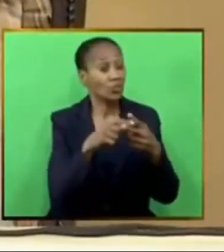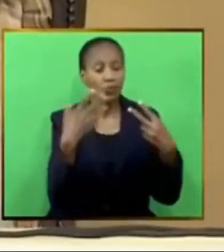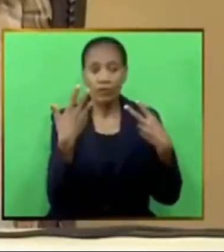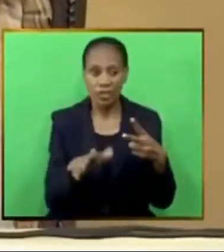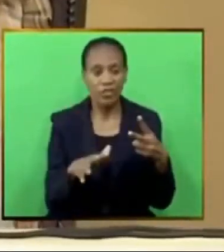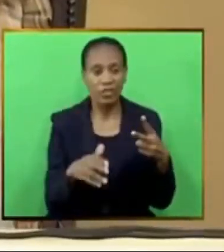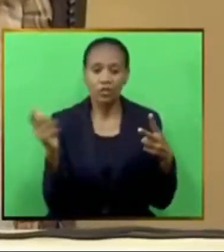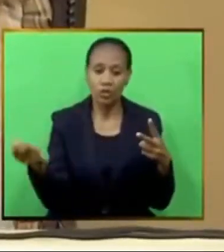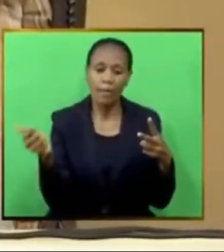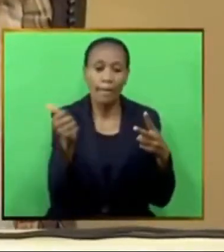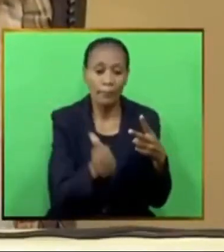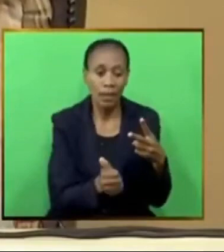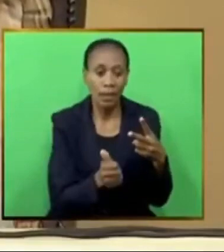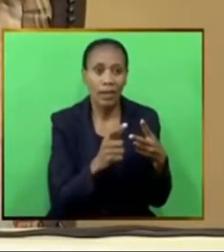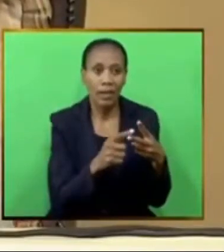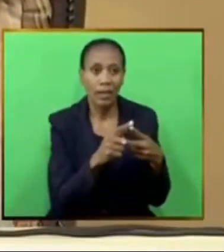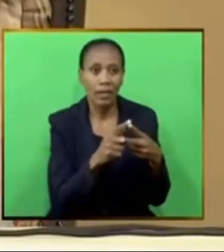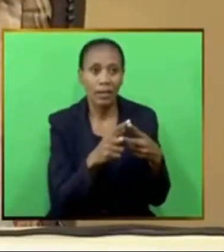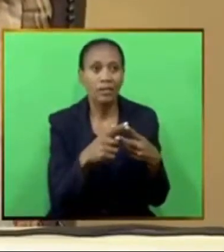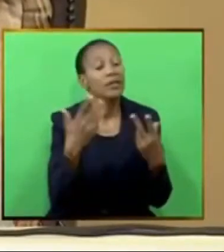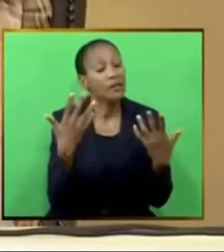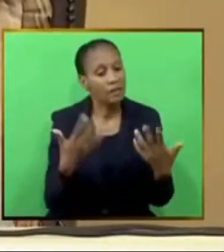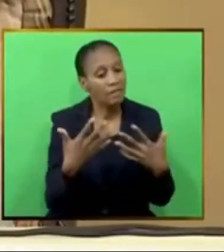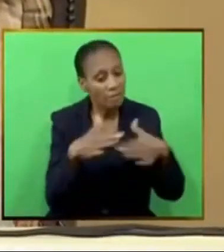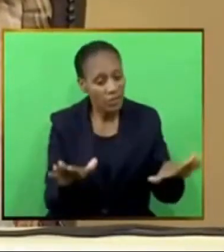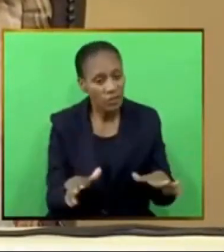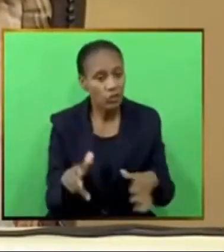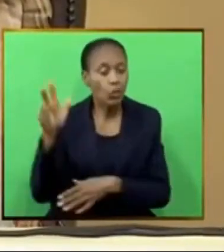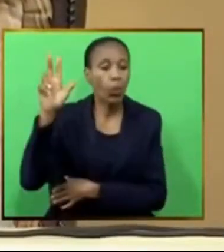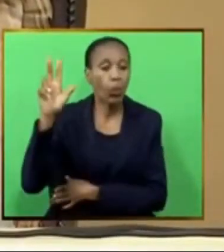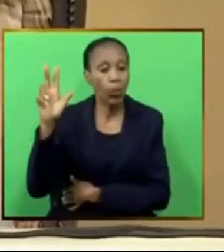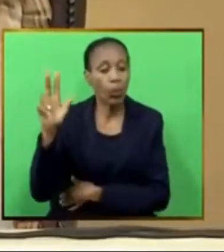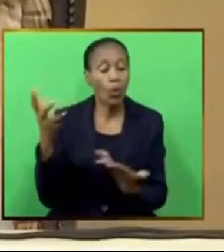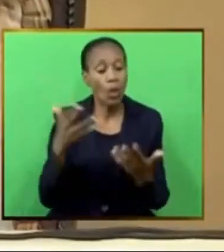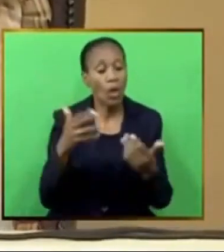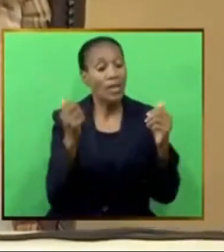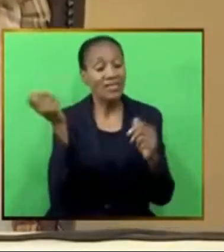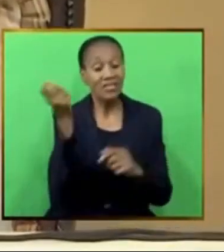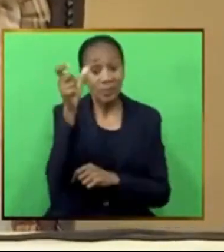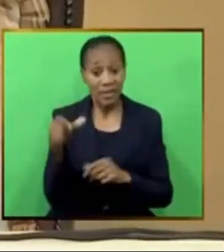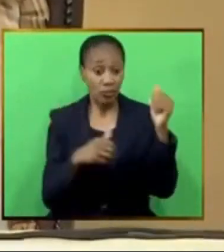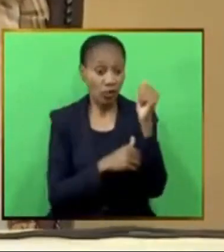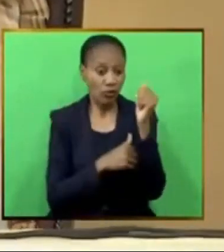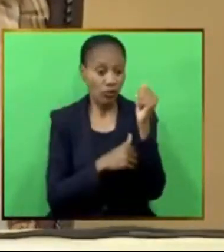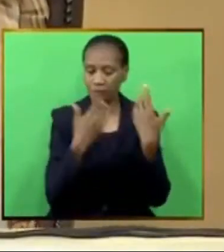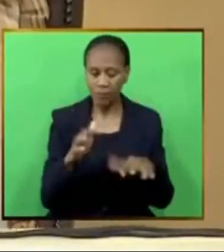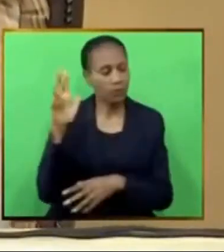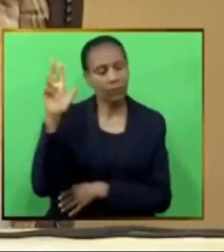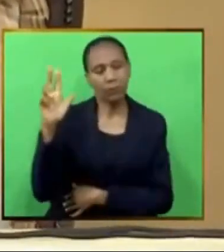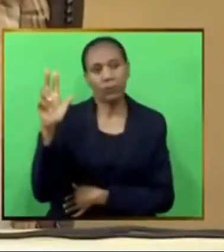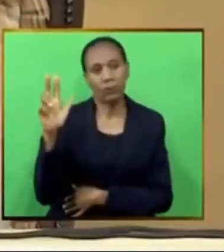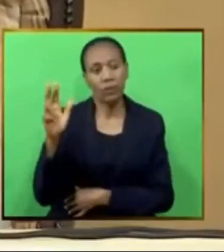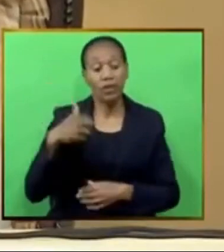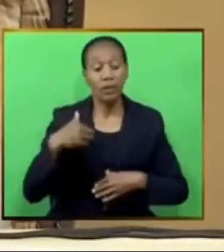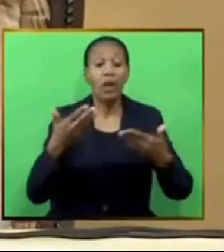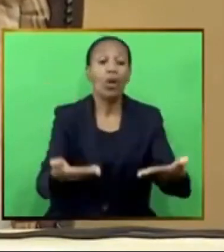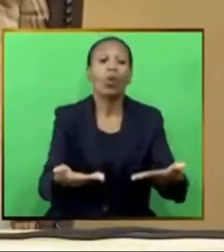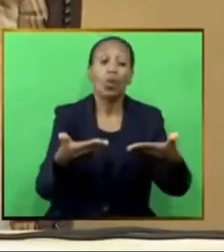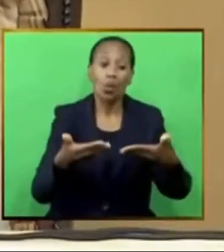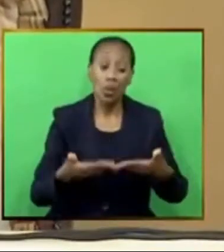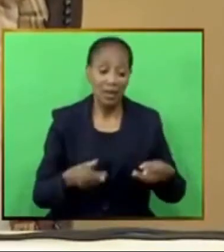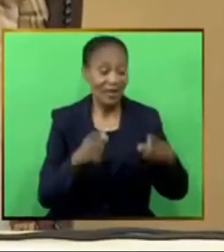made and subscribed the oath in the Speaker's office. I welcome you,